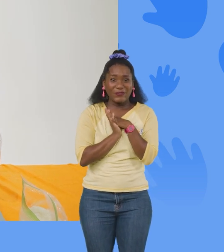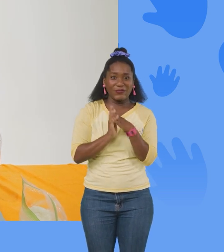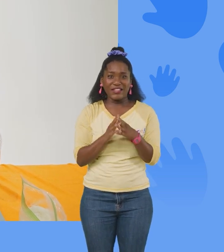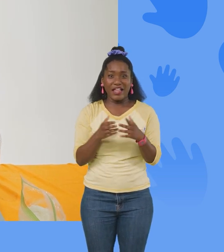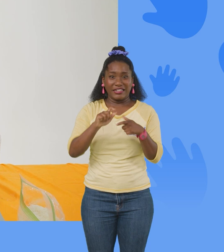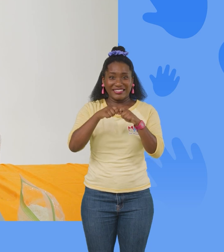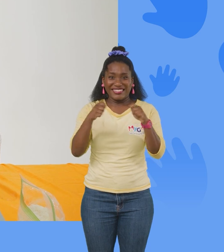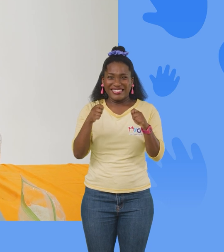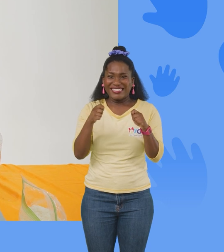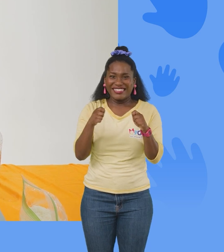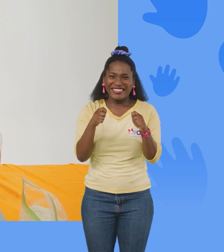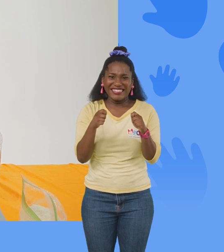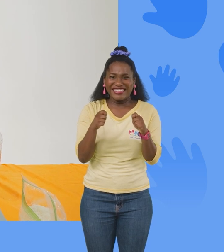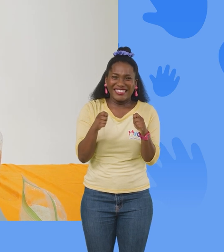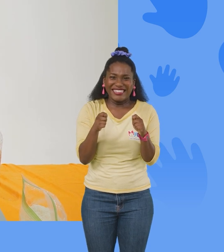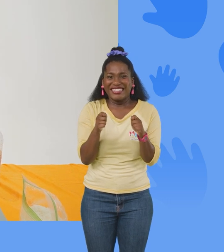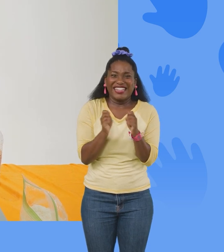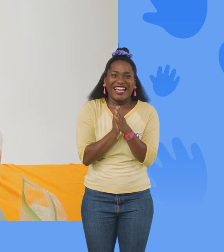Let me tie it.